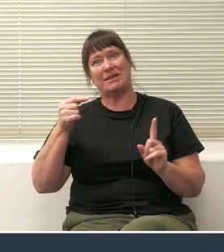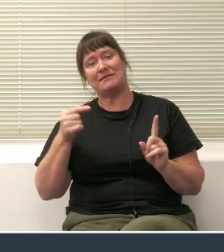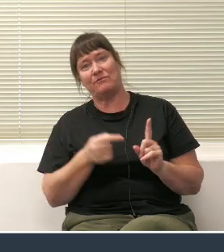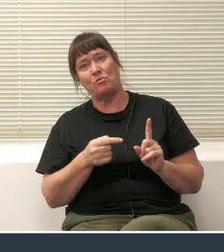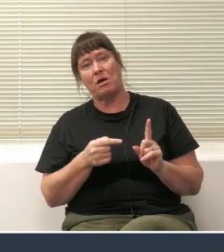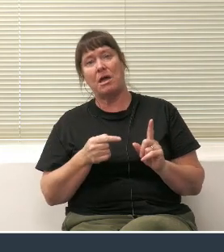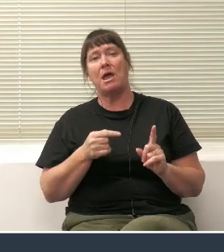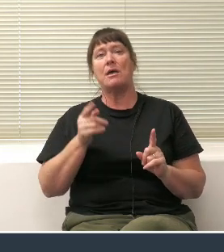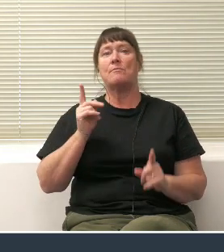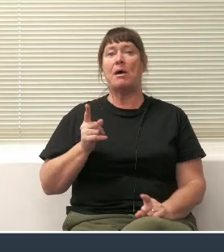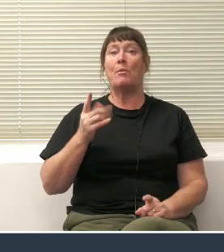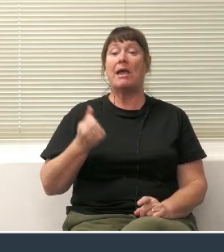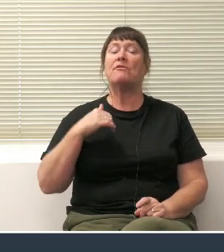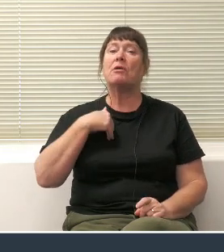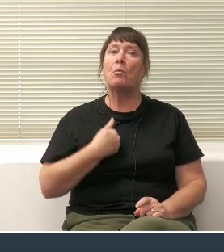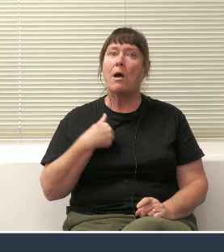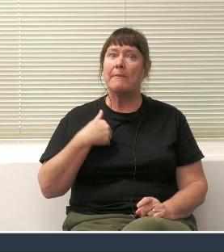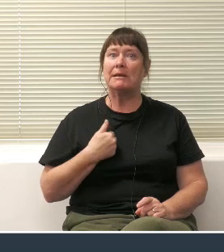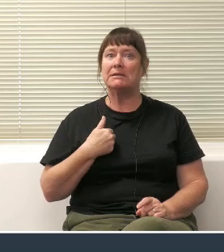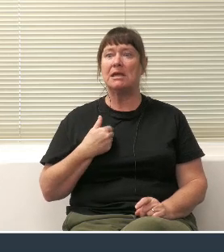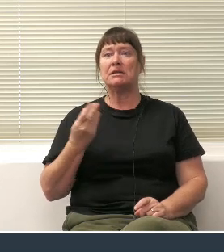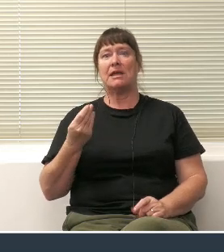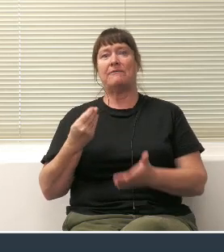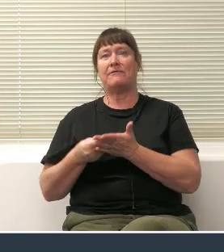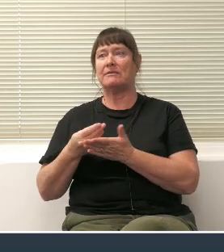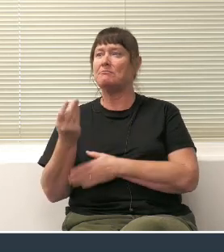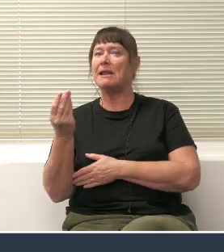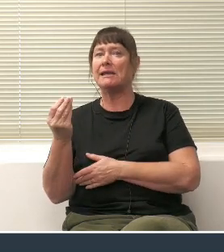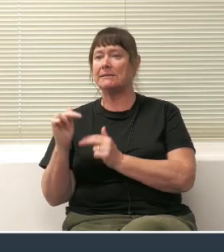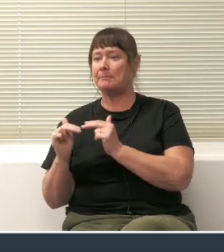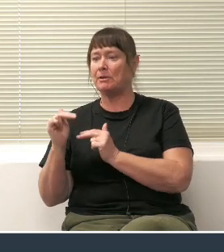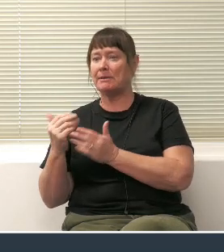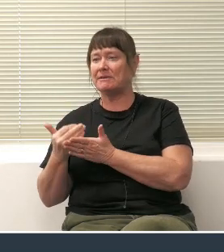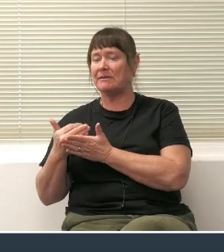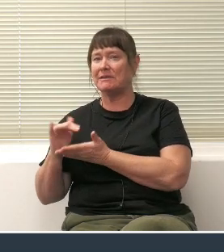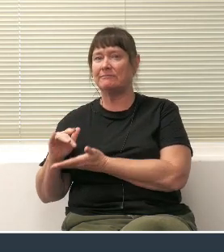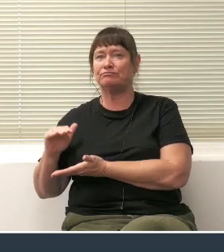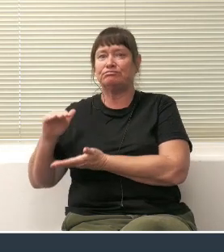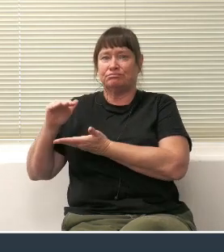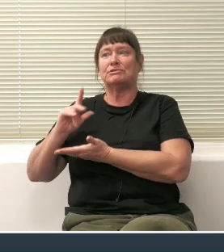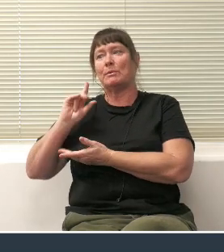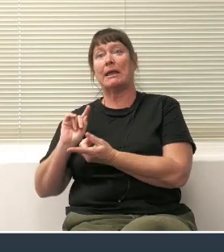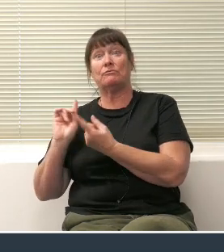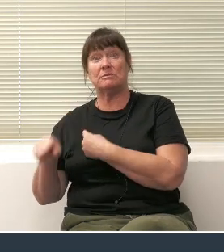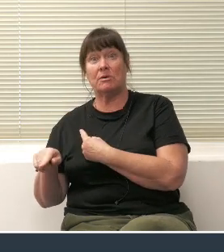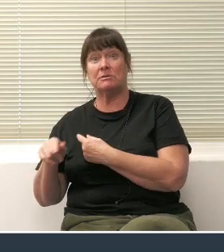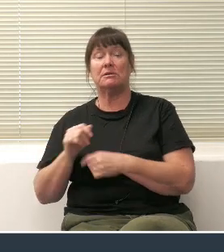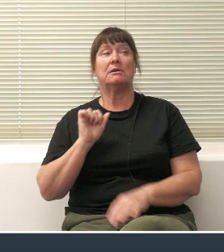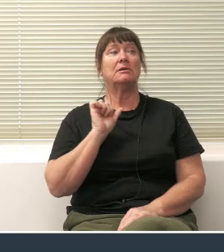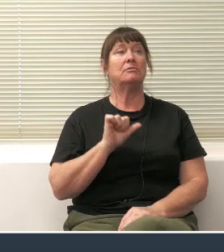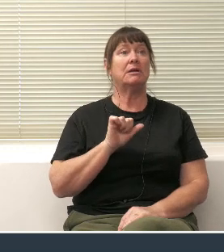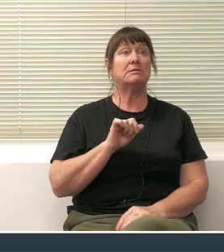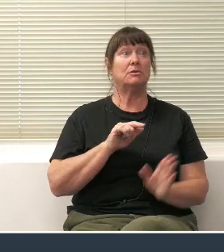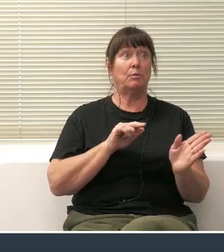have a requirement to actually build a fund for responding to events. Councillor Brown and then